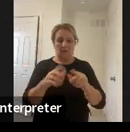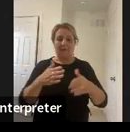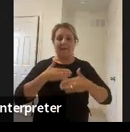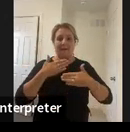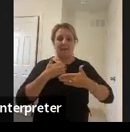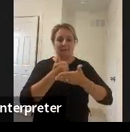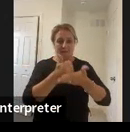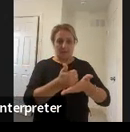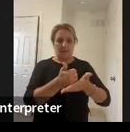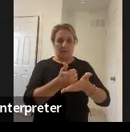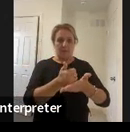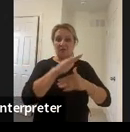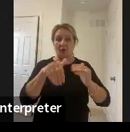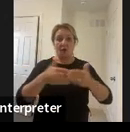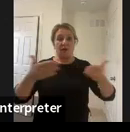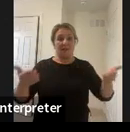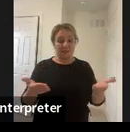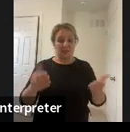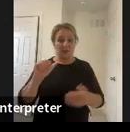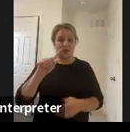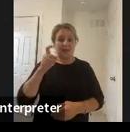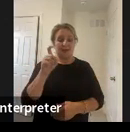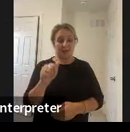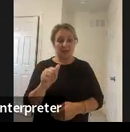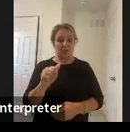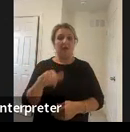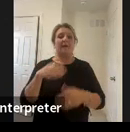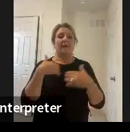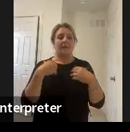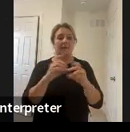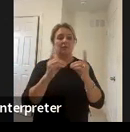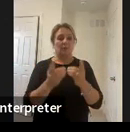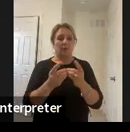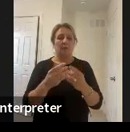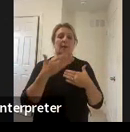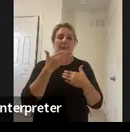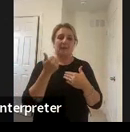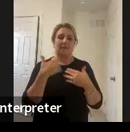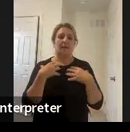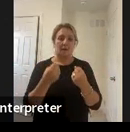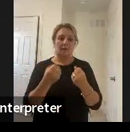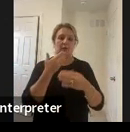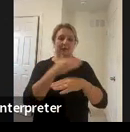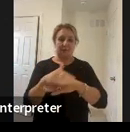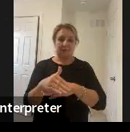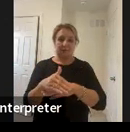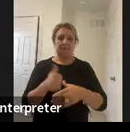help. For all of us at the Alexandria Health Department, we wish you the best of health. Good evening.